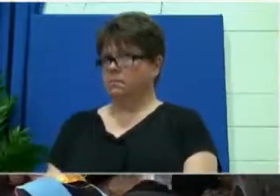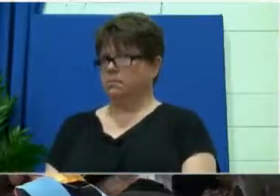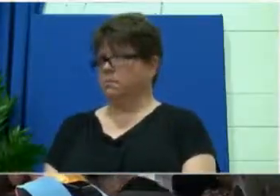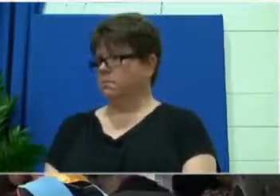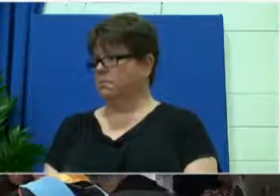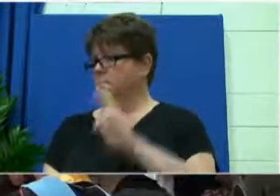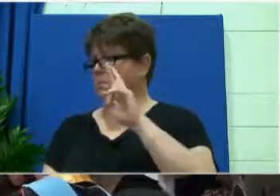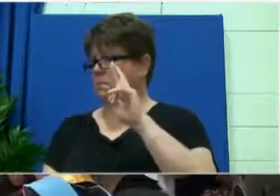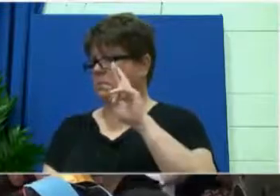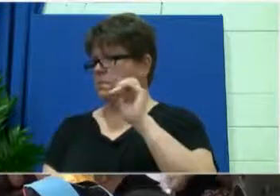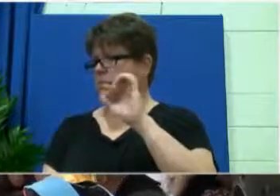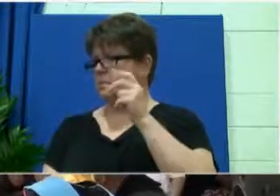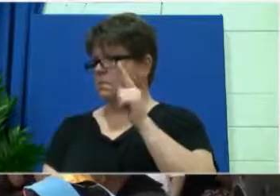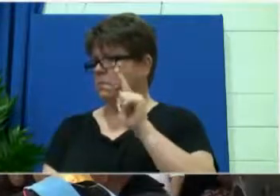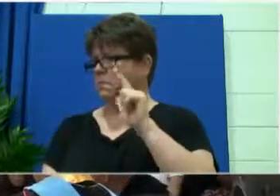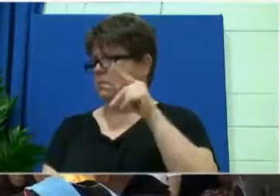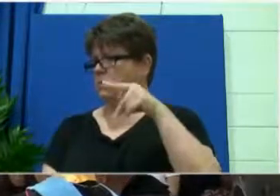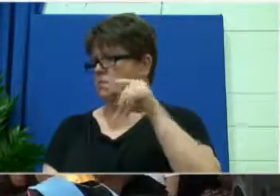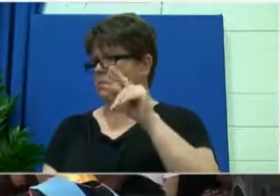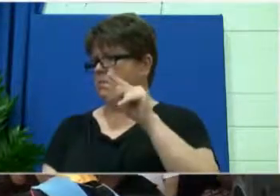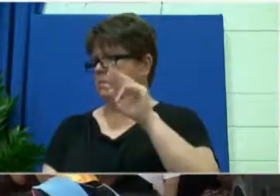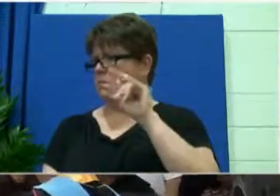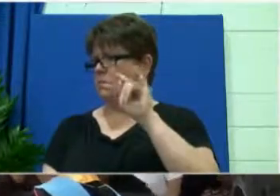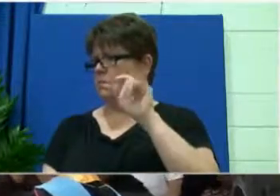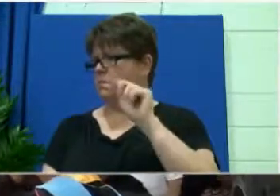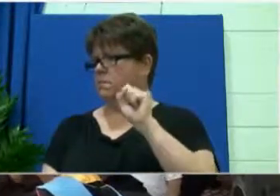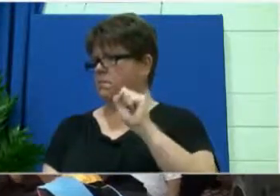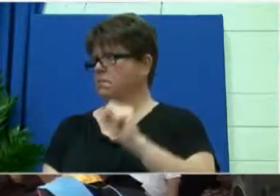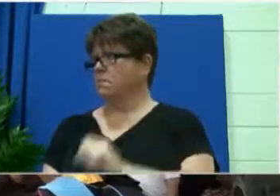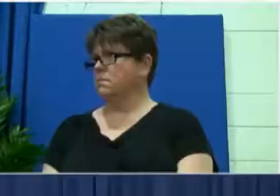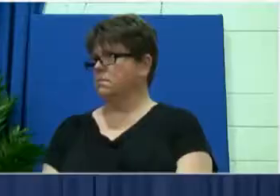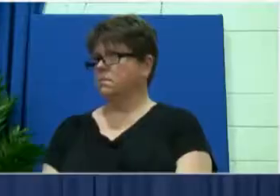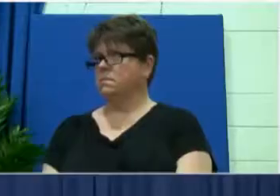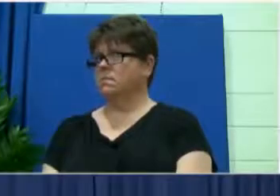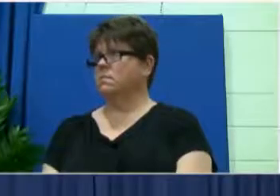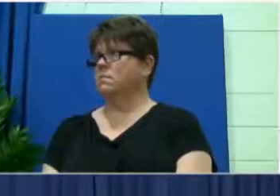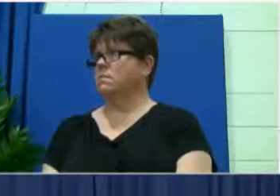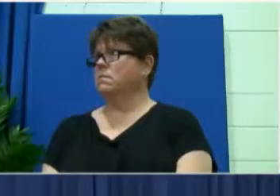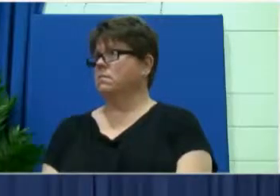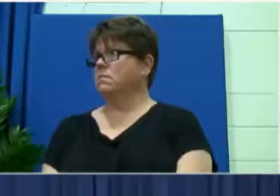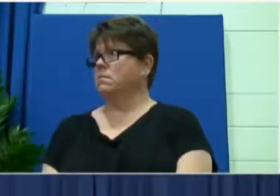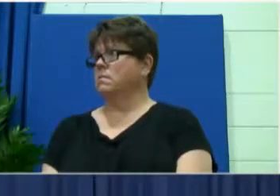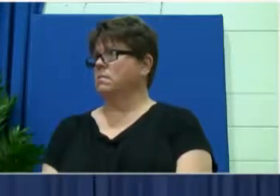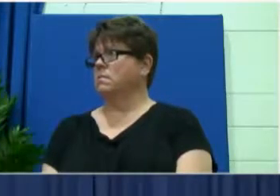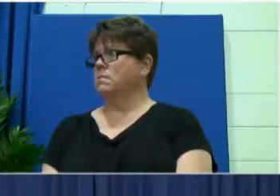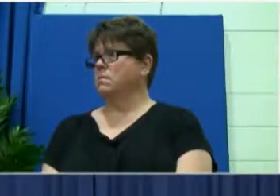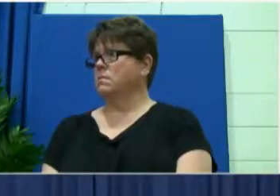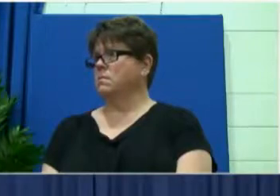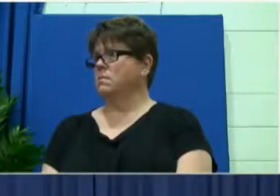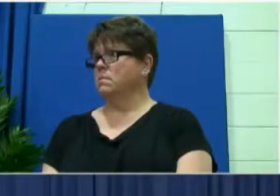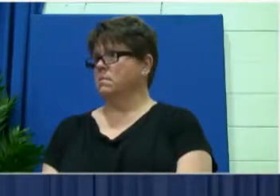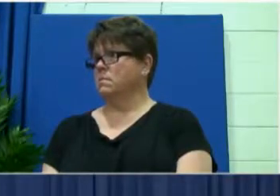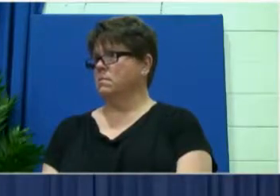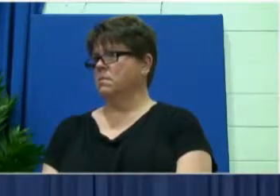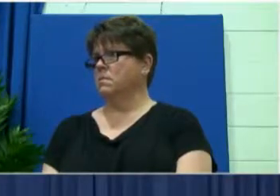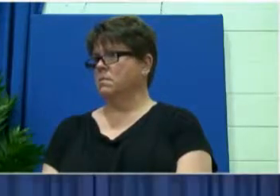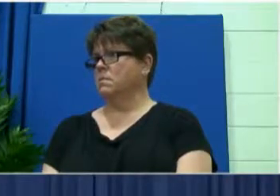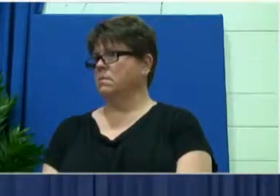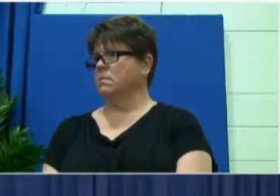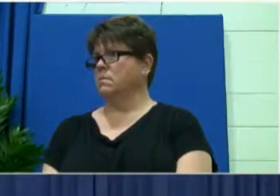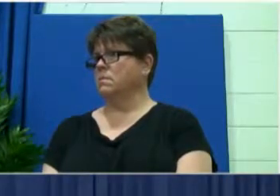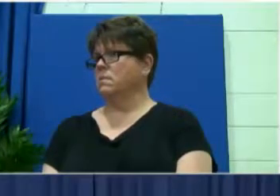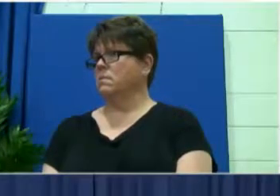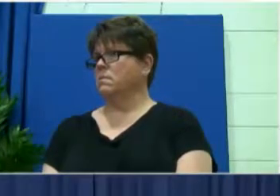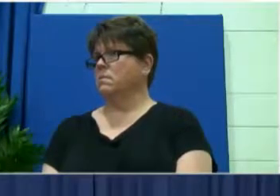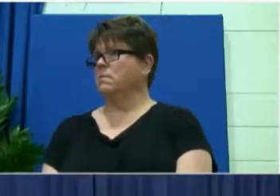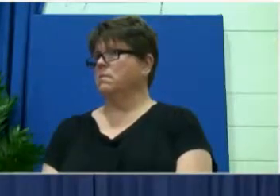Rachel Ann Petratus, cum laude, Phi Theta Kappa, Associate in Applied Science and Physical Therapy Assistant.